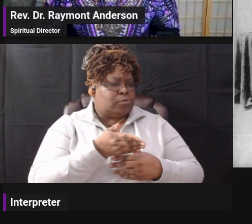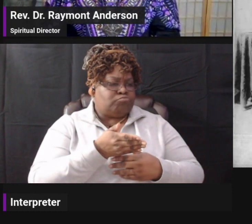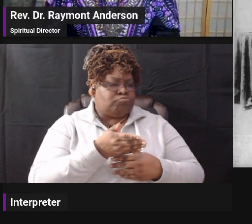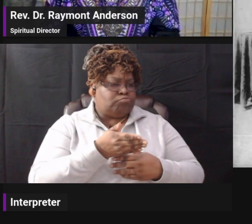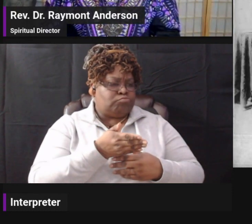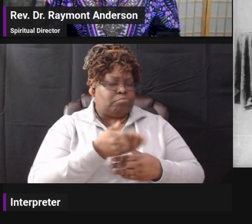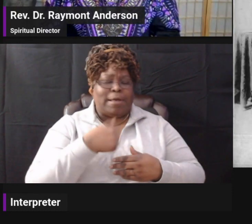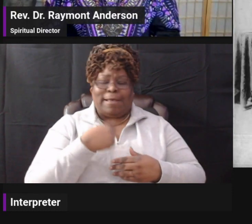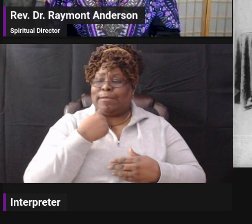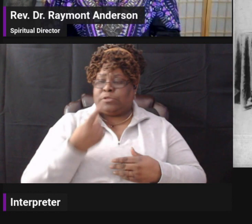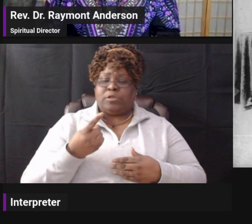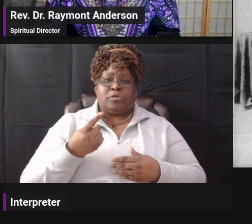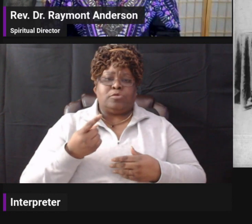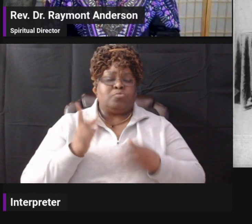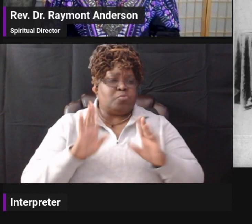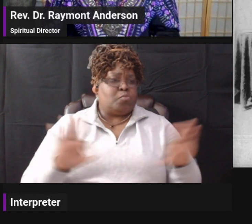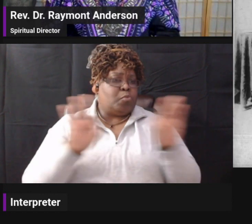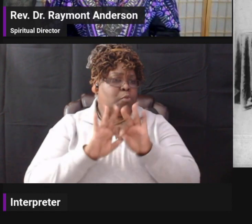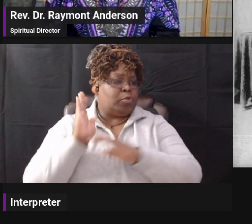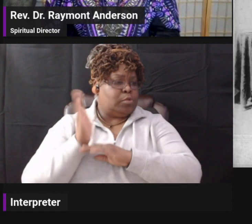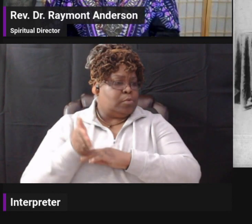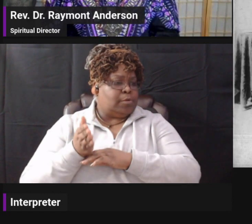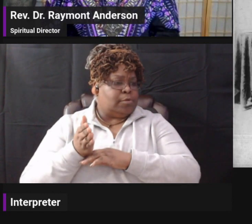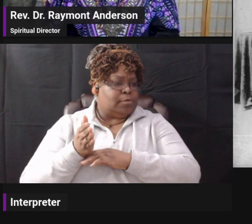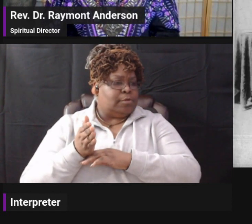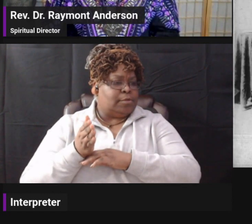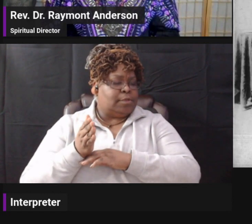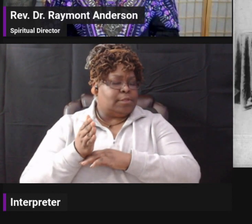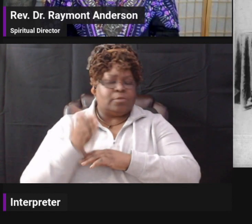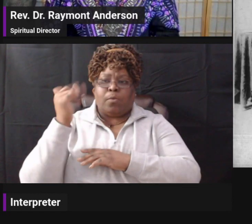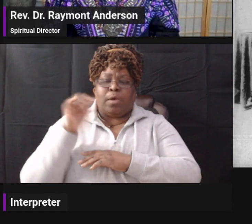going to be easy. I'm telling you it's going to be worth it.